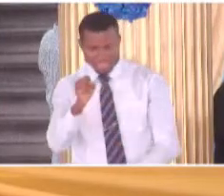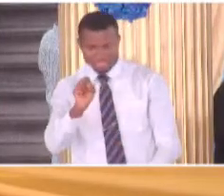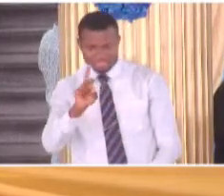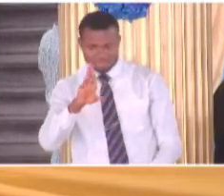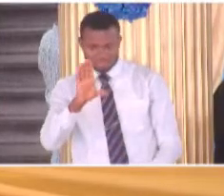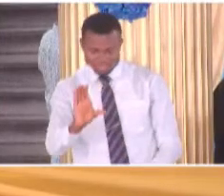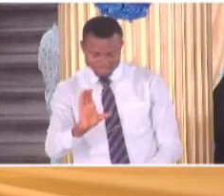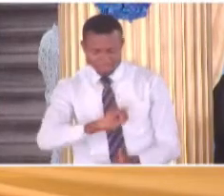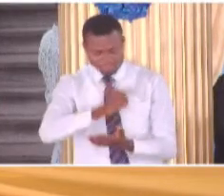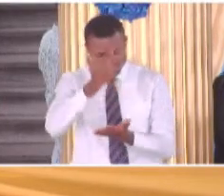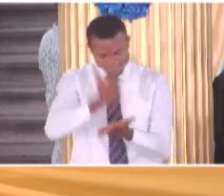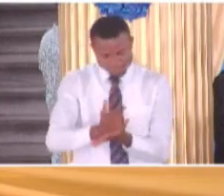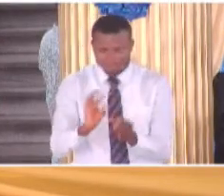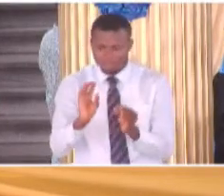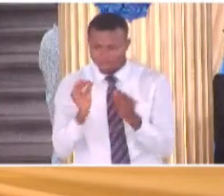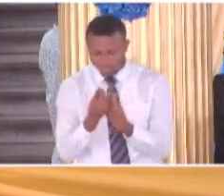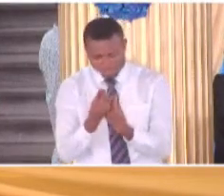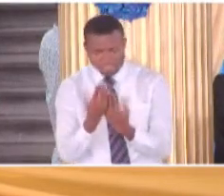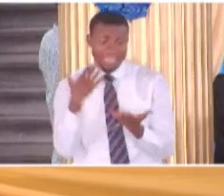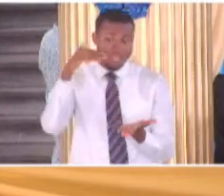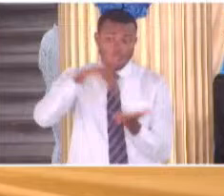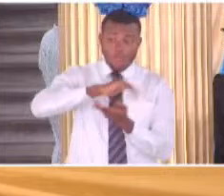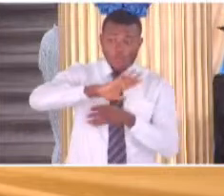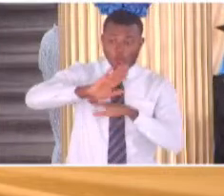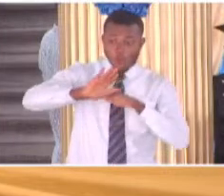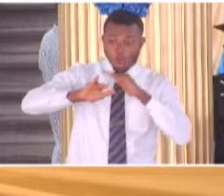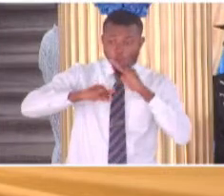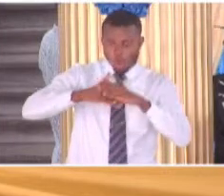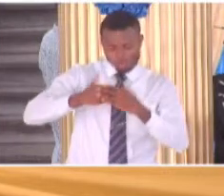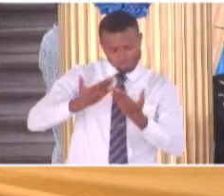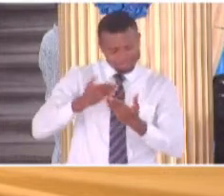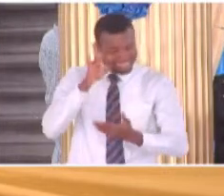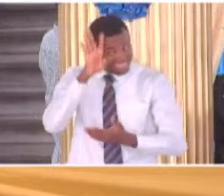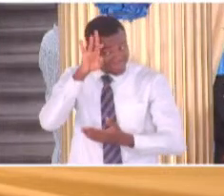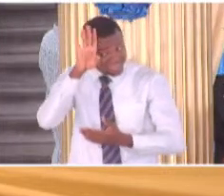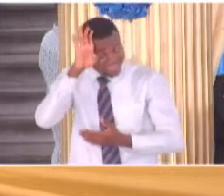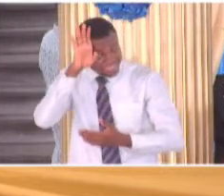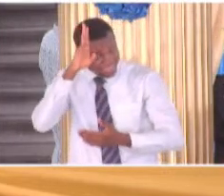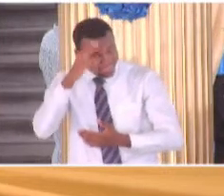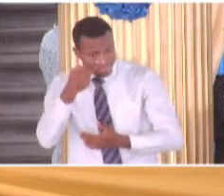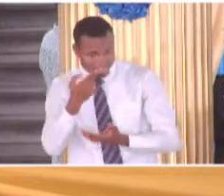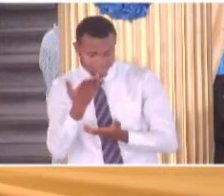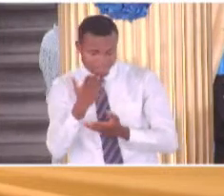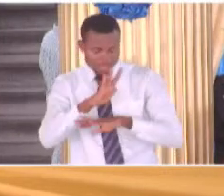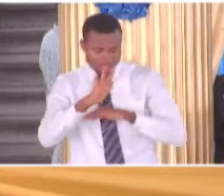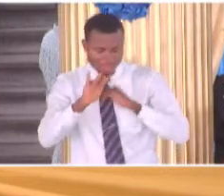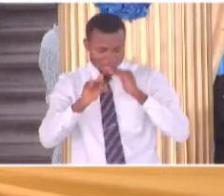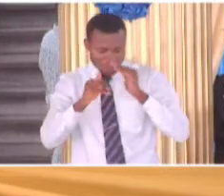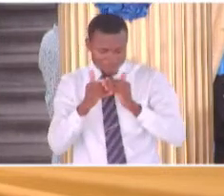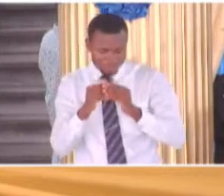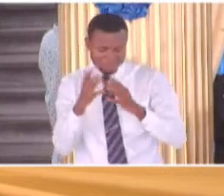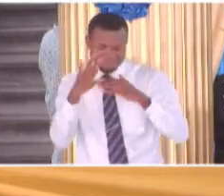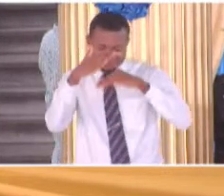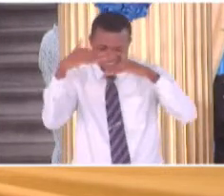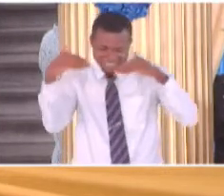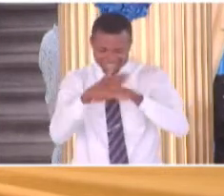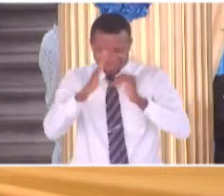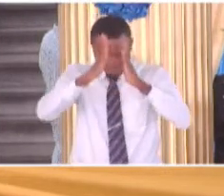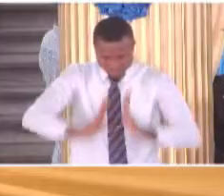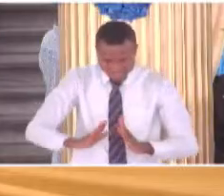offices, Innovation and Incubation Hubs, and Student Leadership Training Center.